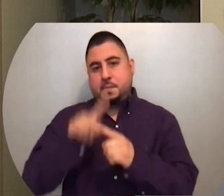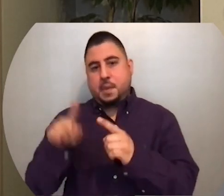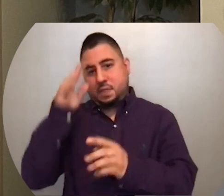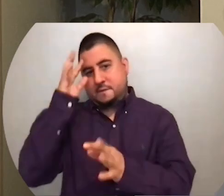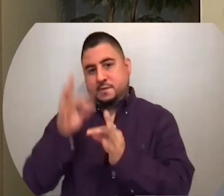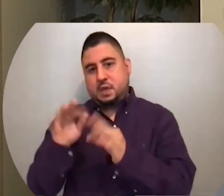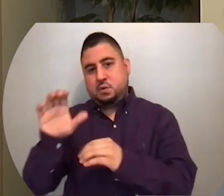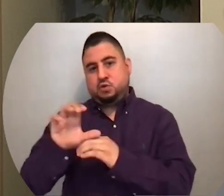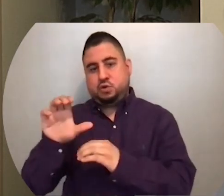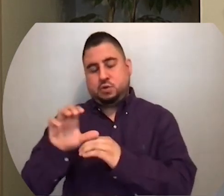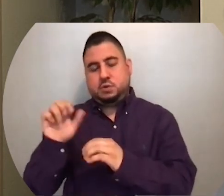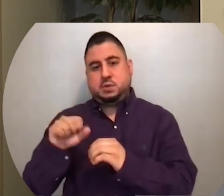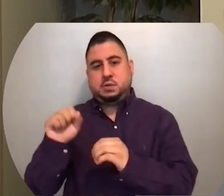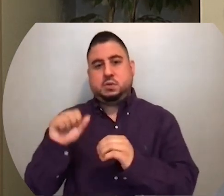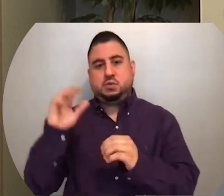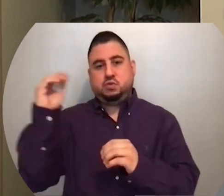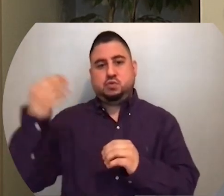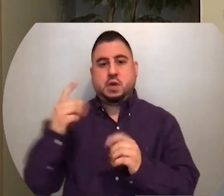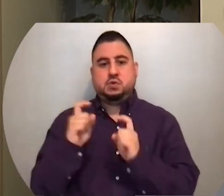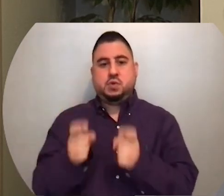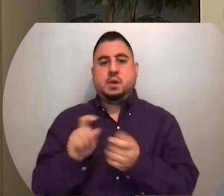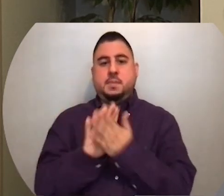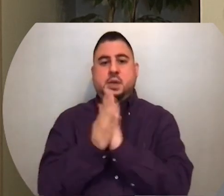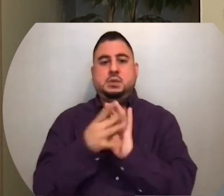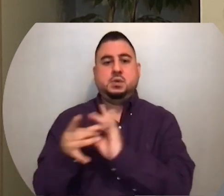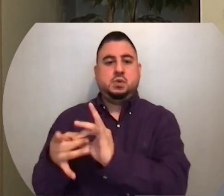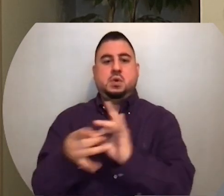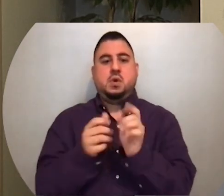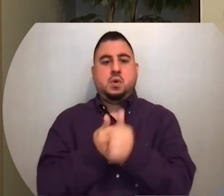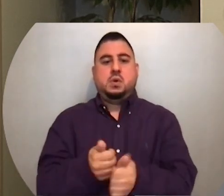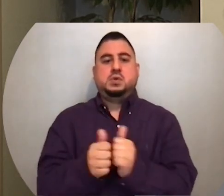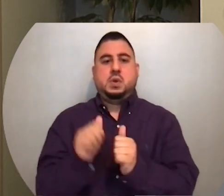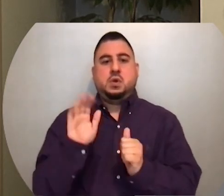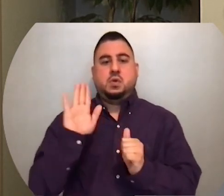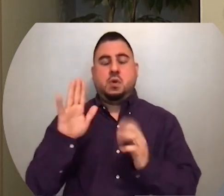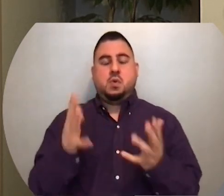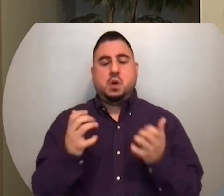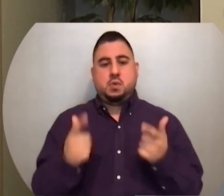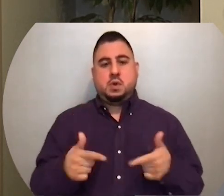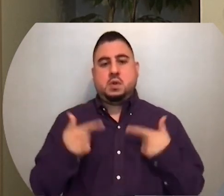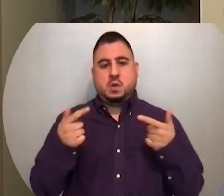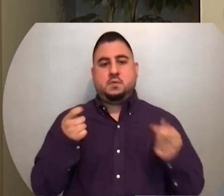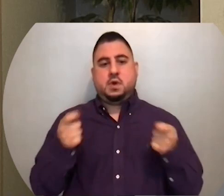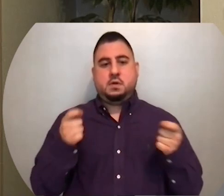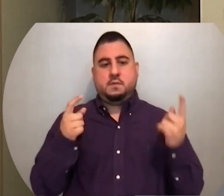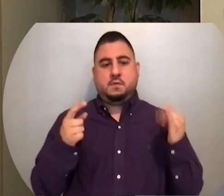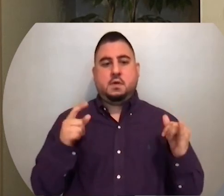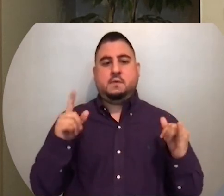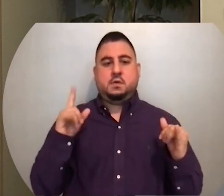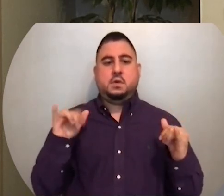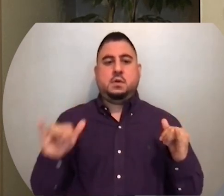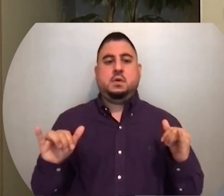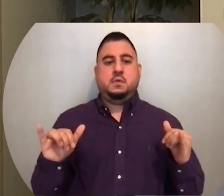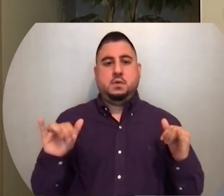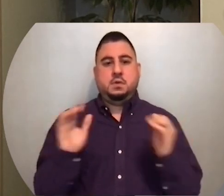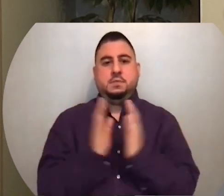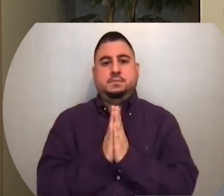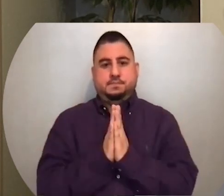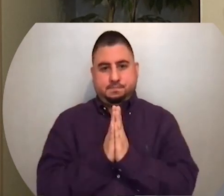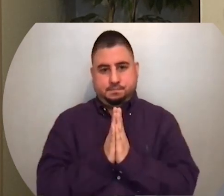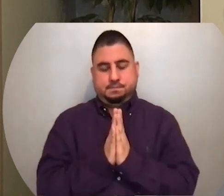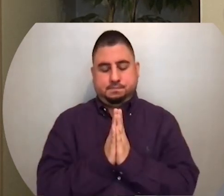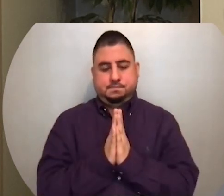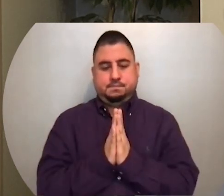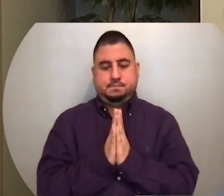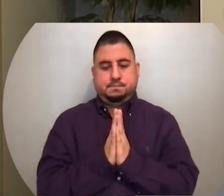Church, and graciously grant her peace and unity in accordance with your will, who live and reign forever and ever.